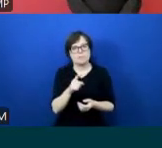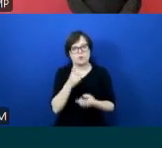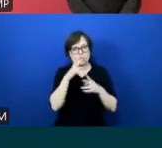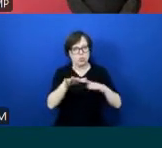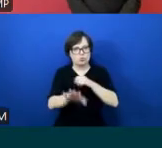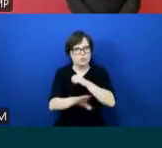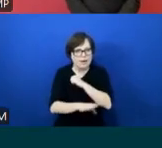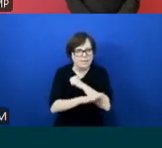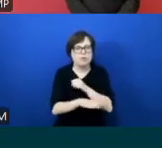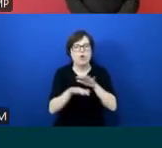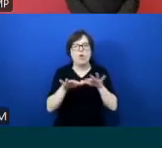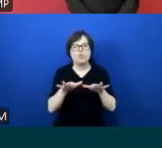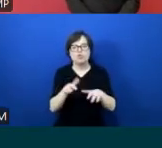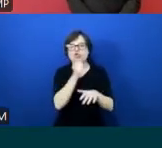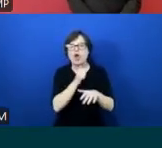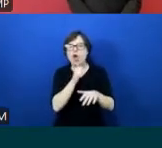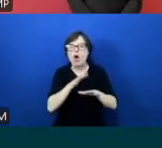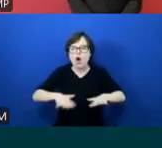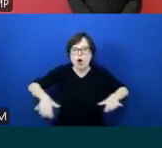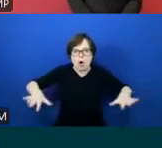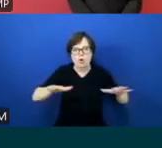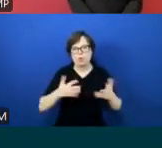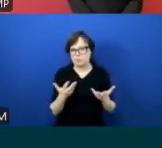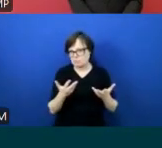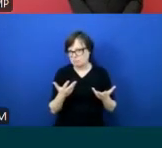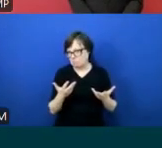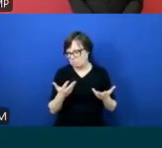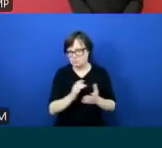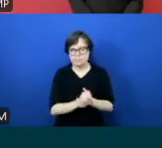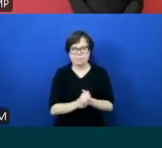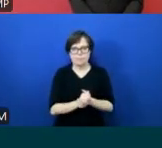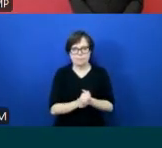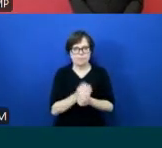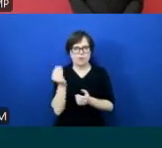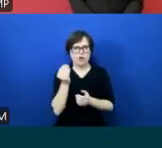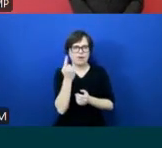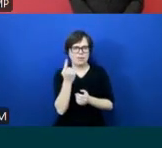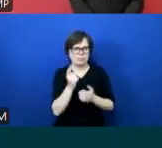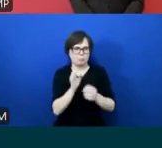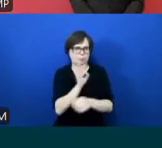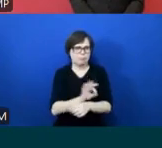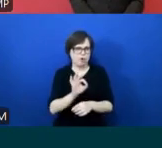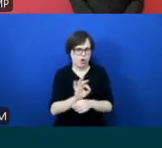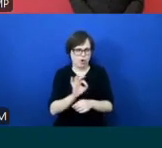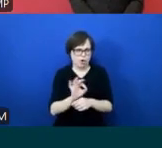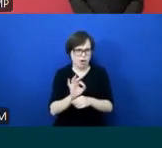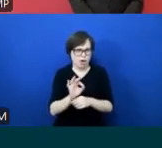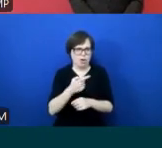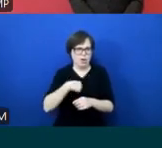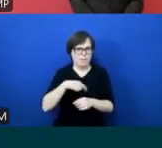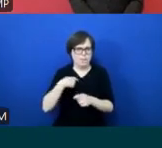around, etc. And here is another project where we worked with schools and students